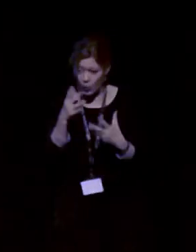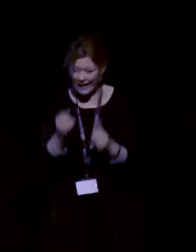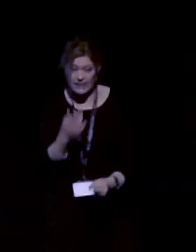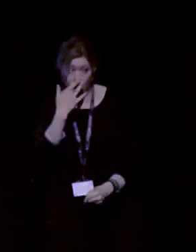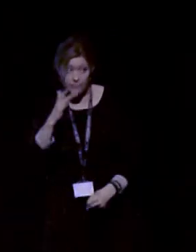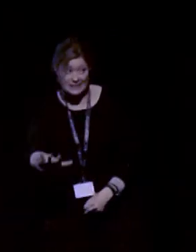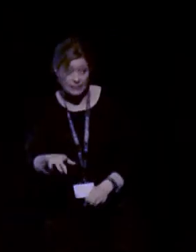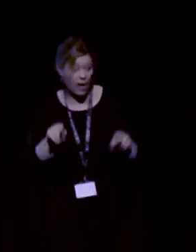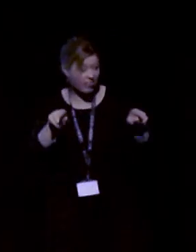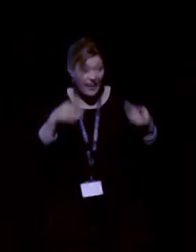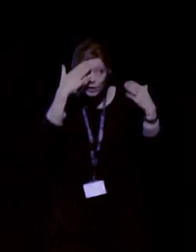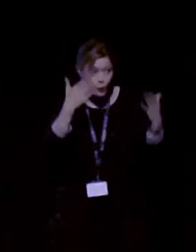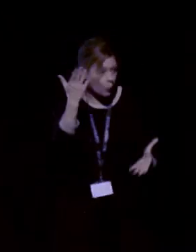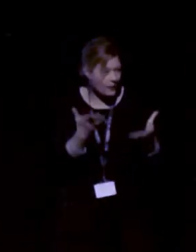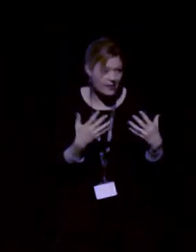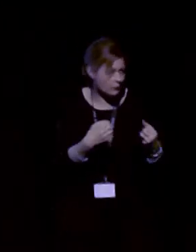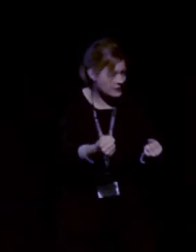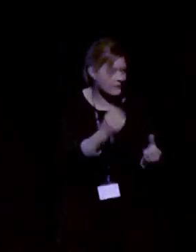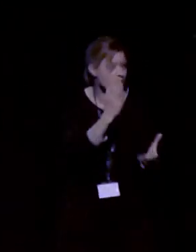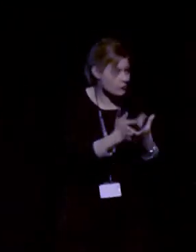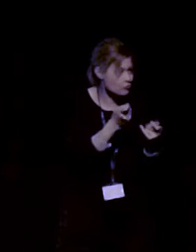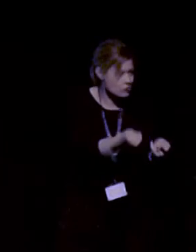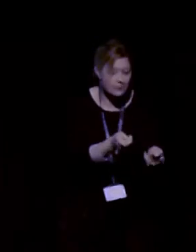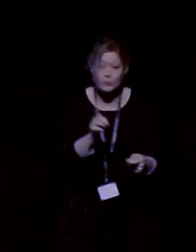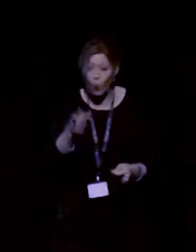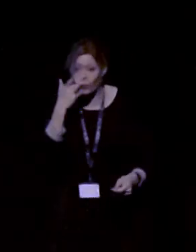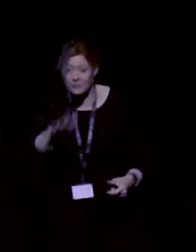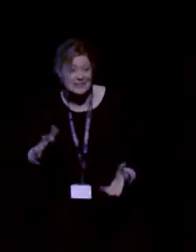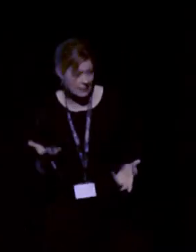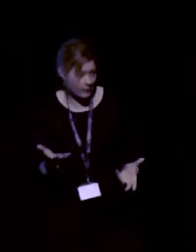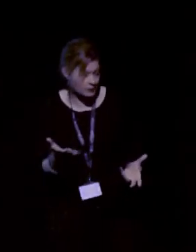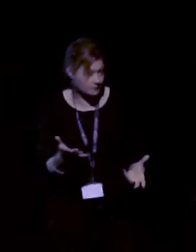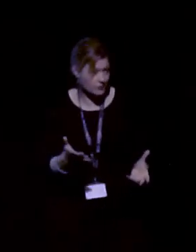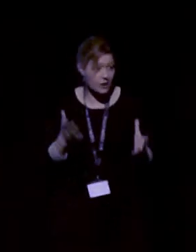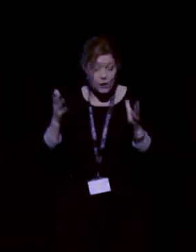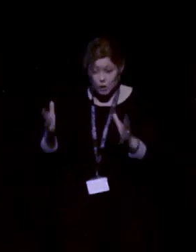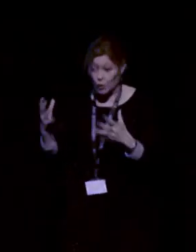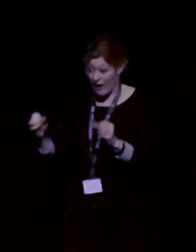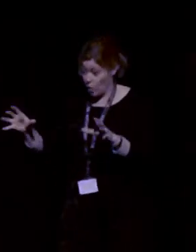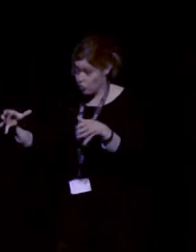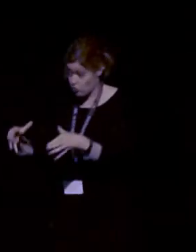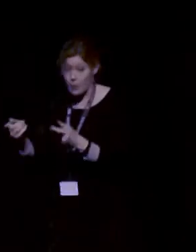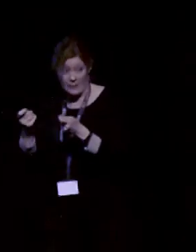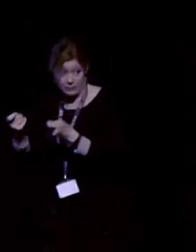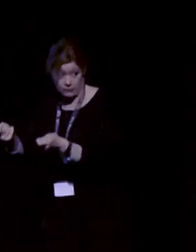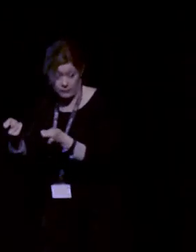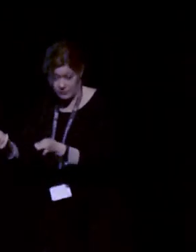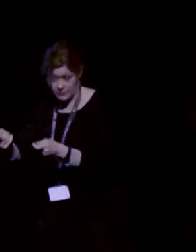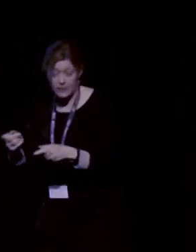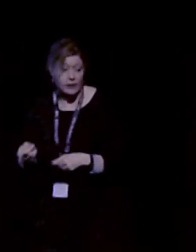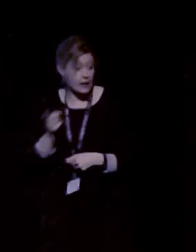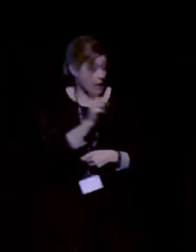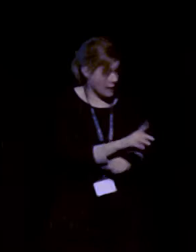And you compare an active group that's getting the treatment and a control group that receives